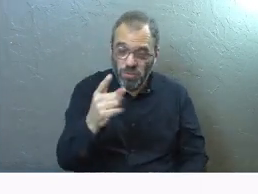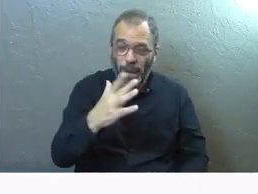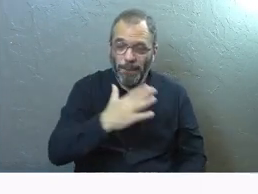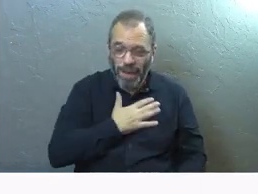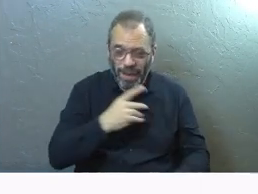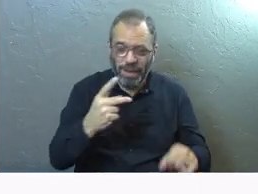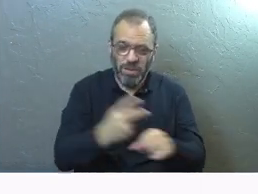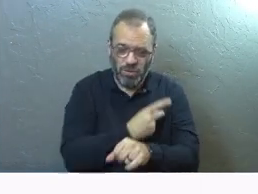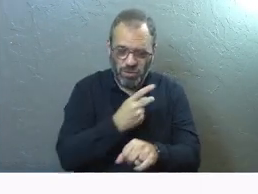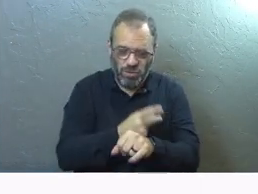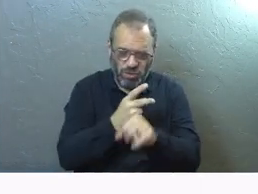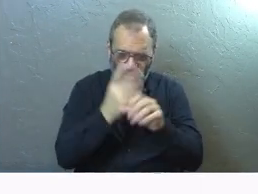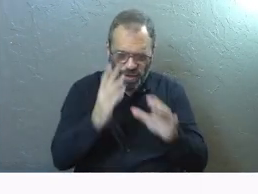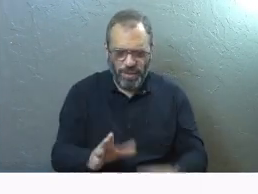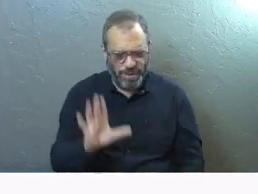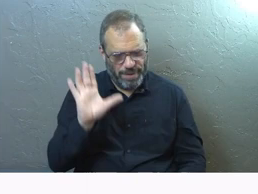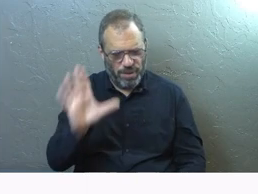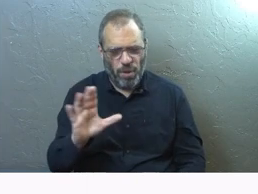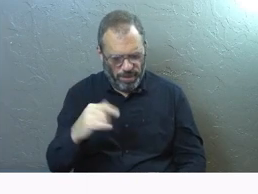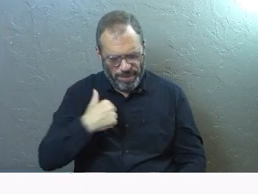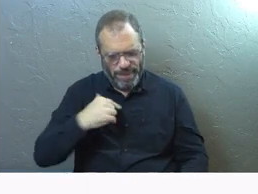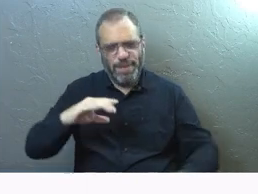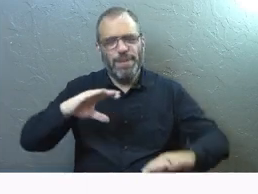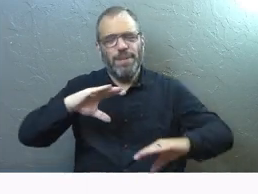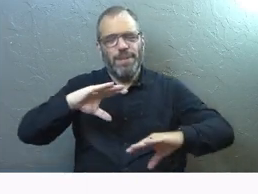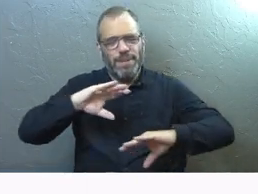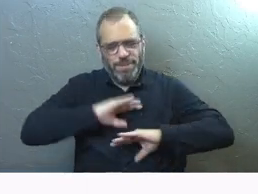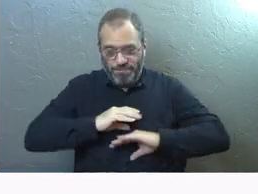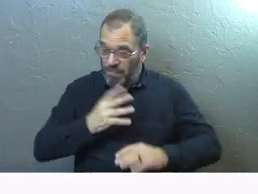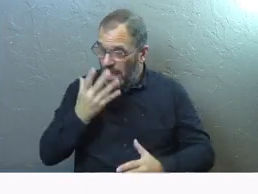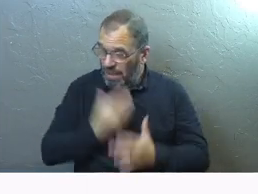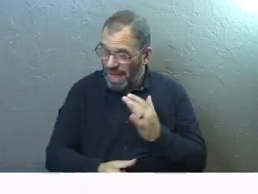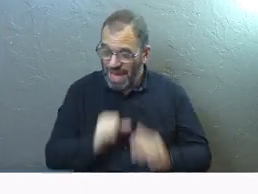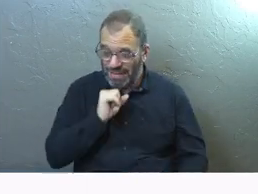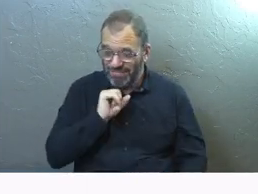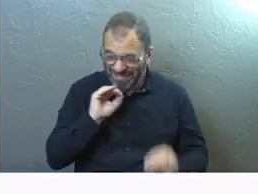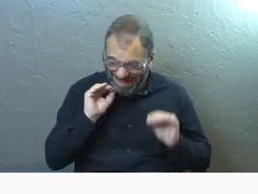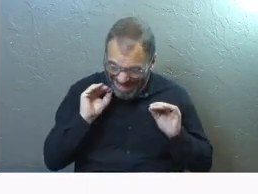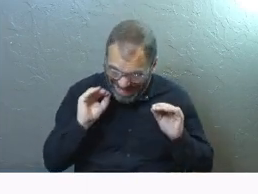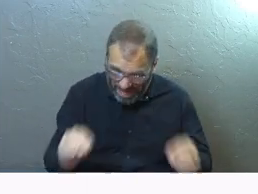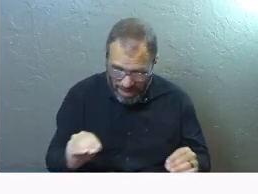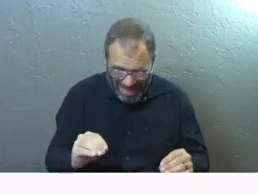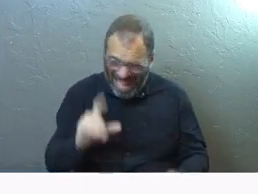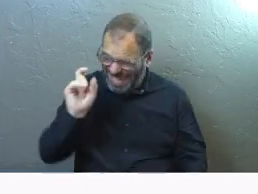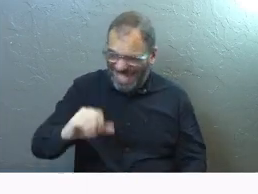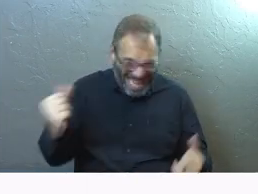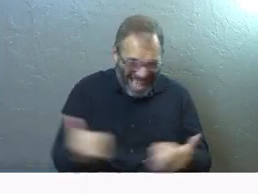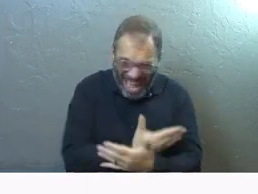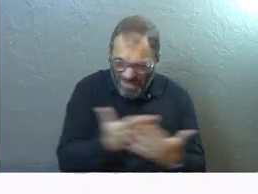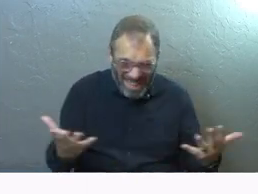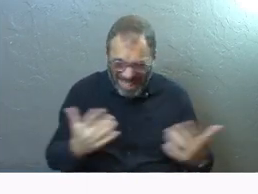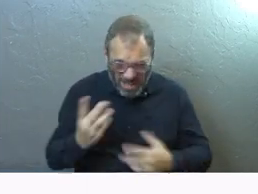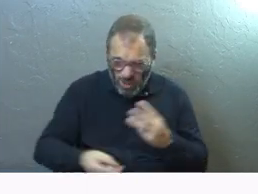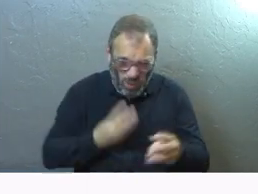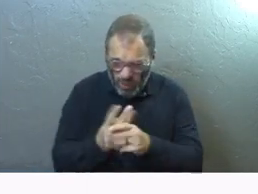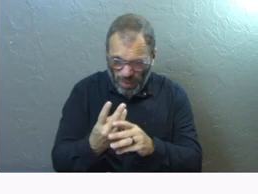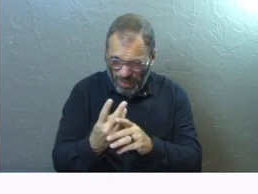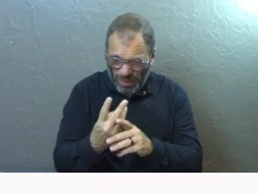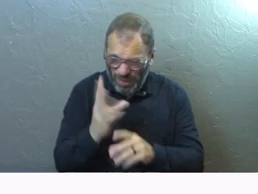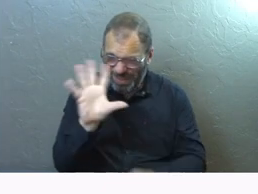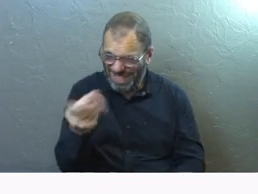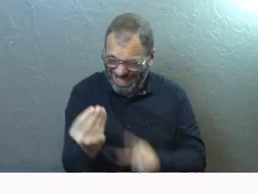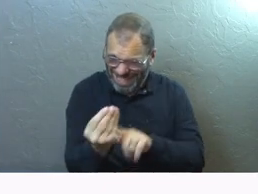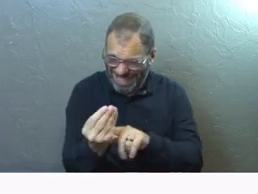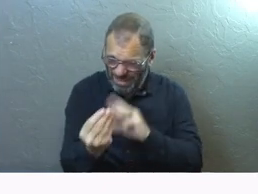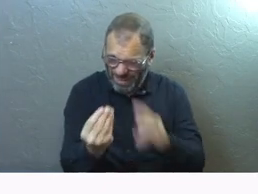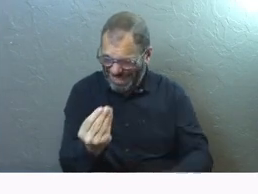shepherd. And so I'm content. I lack nothing. I don't need everything in this world, because I have